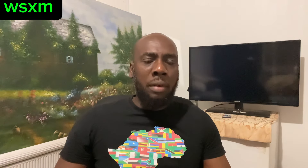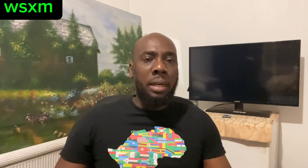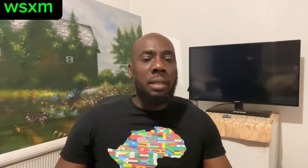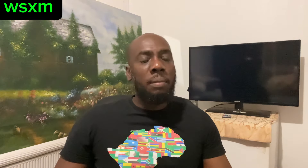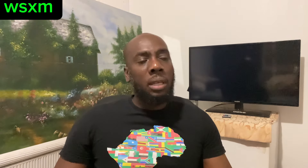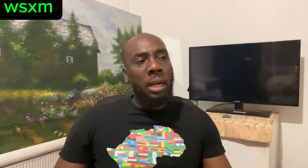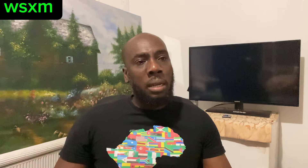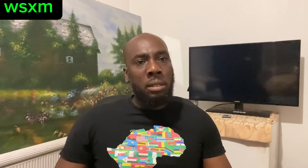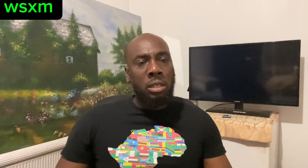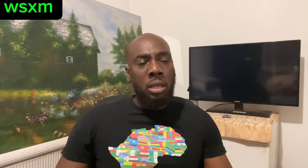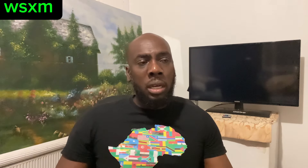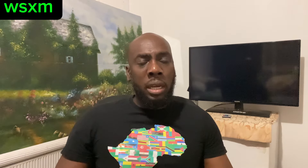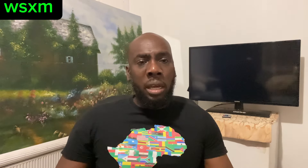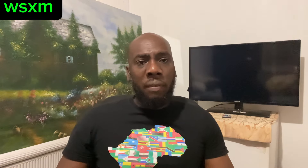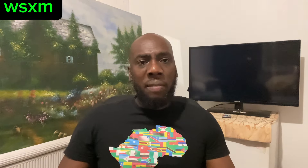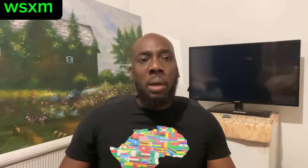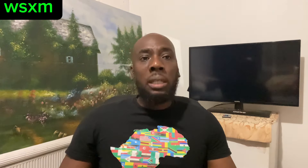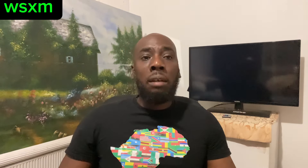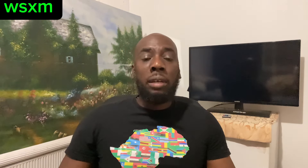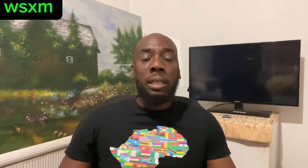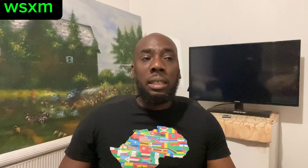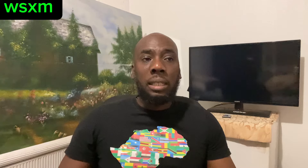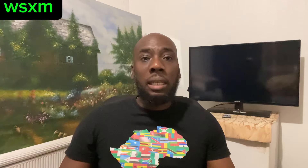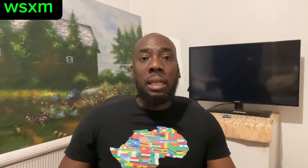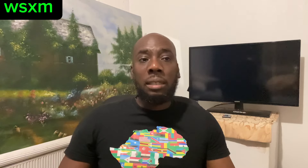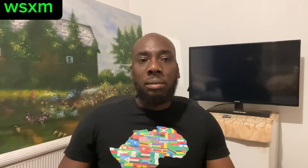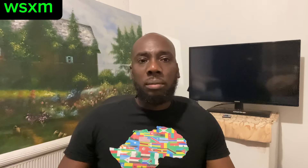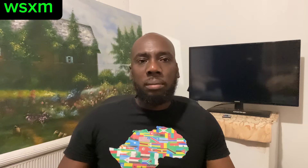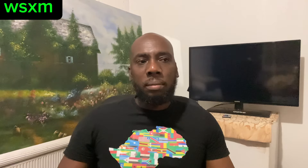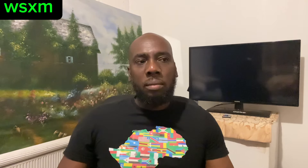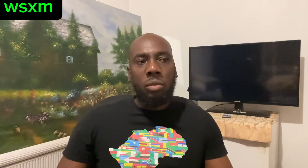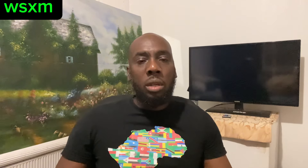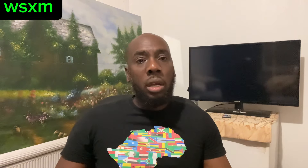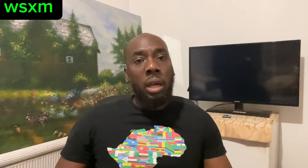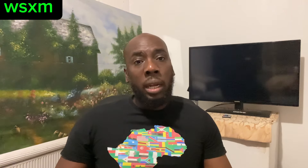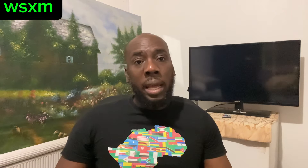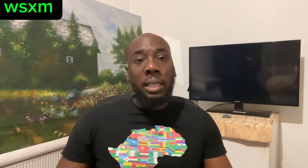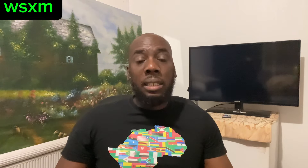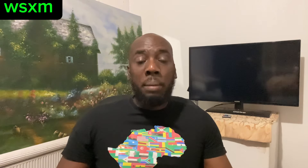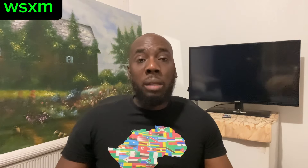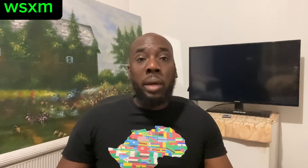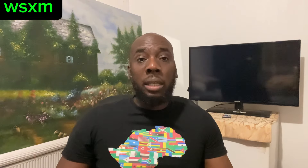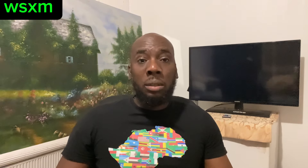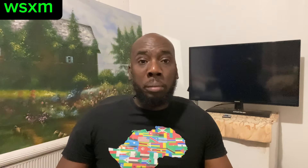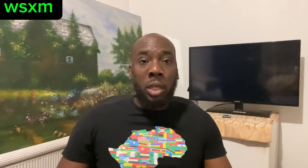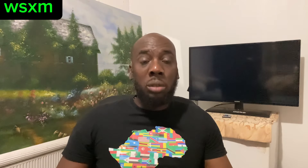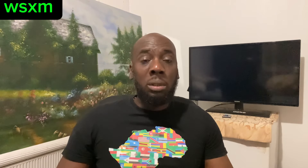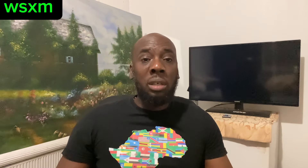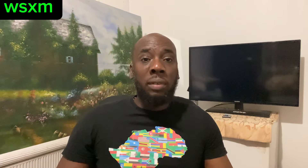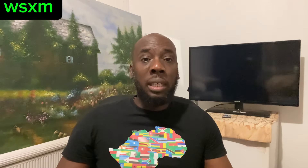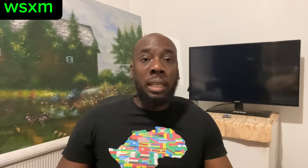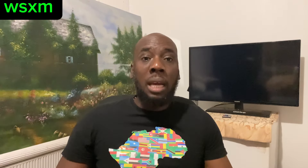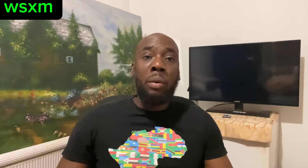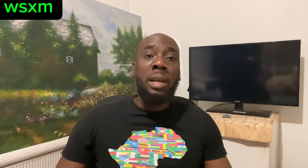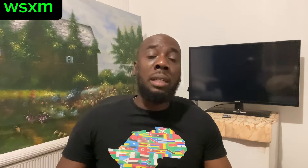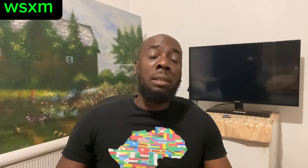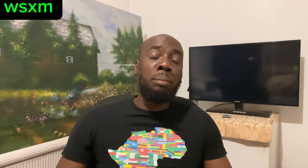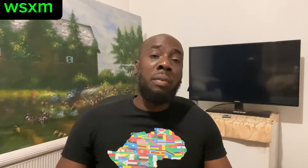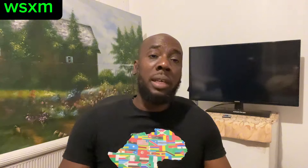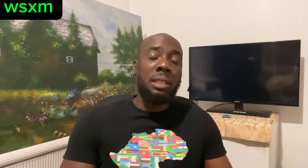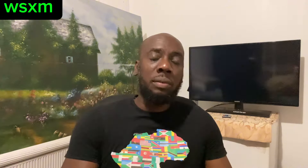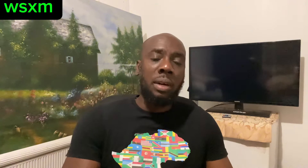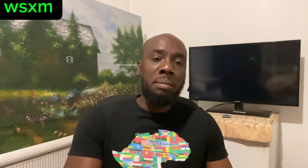that area. And the EFF party already stated that the ANC party will get into big trouble if they take away